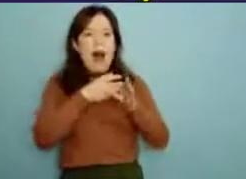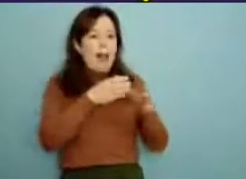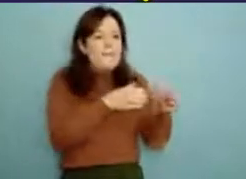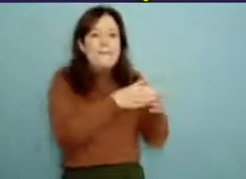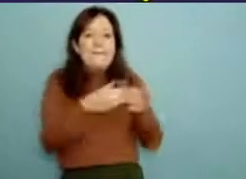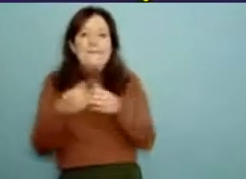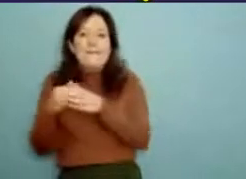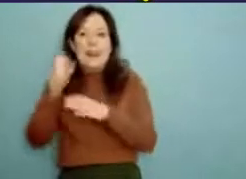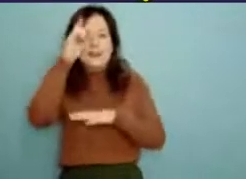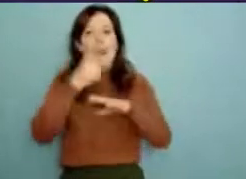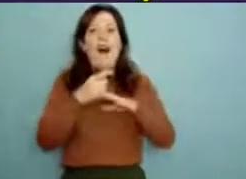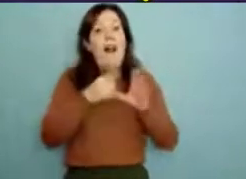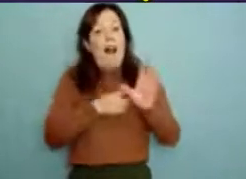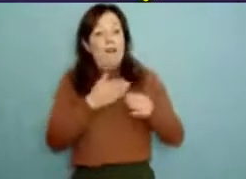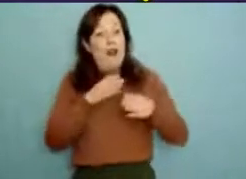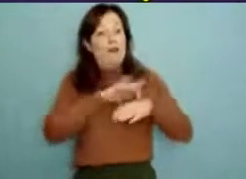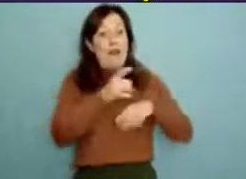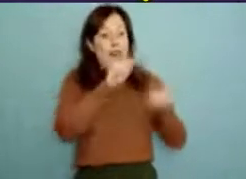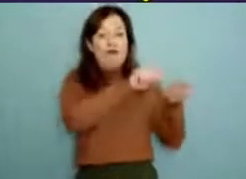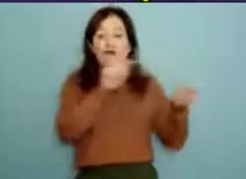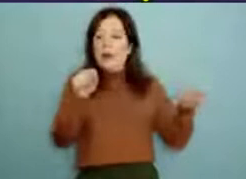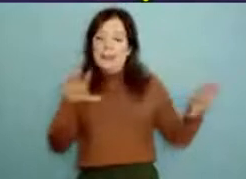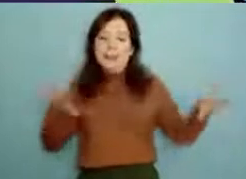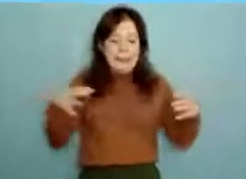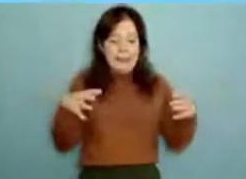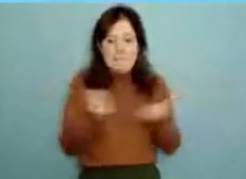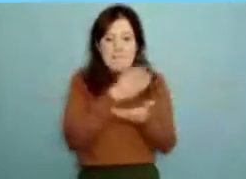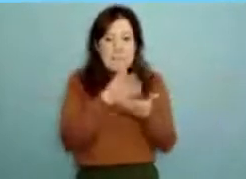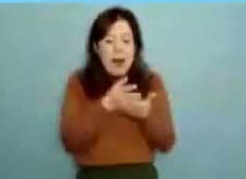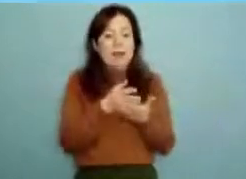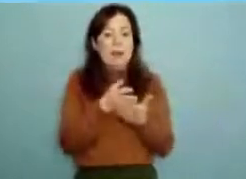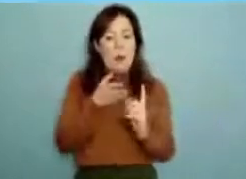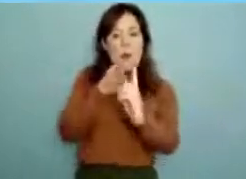we can deliver the best possible care and support for everyone in our communities.